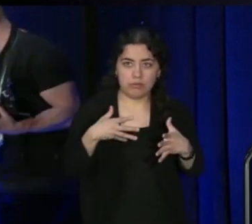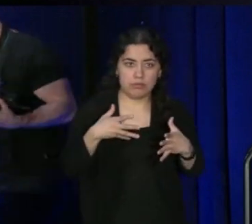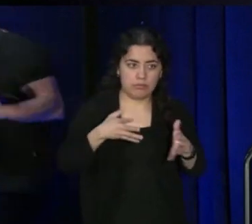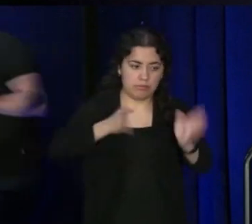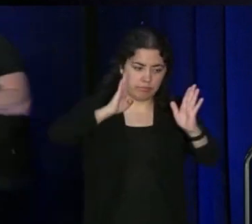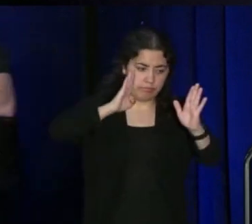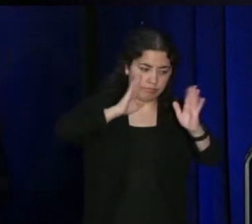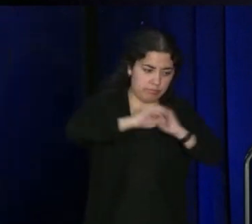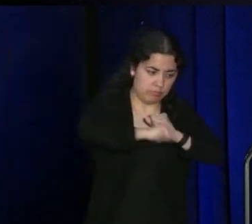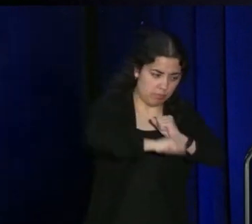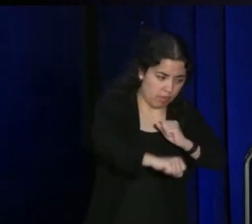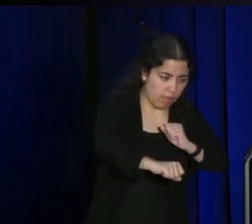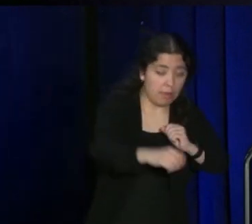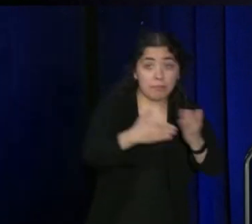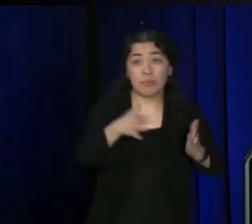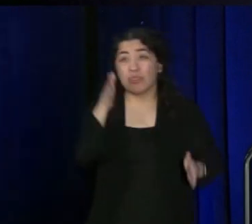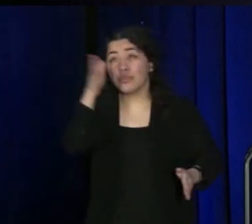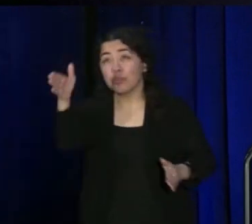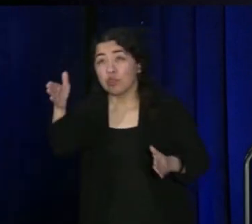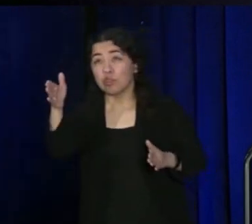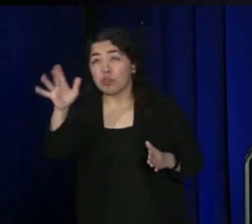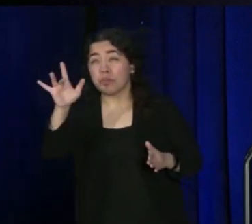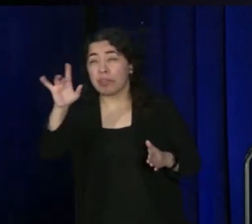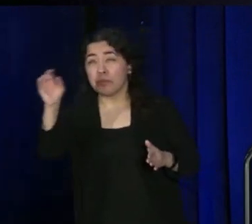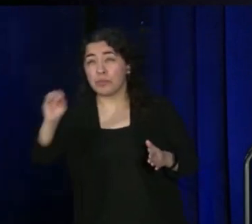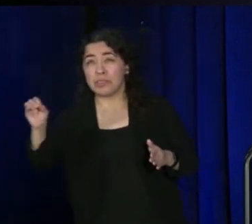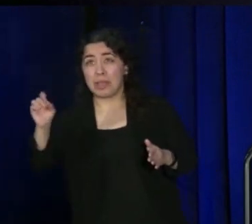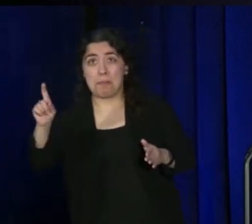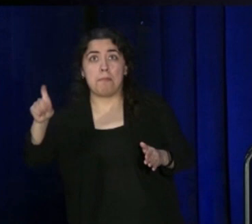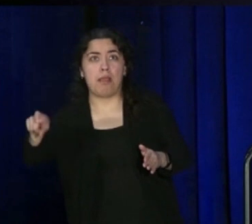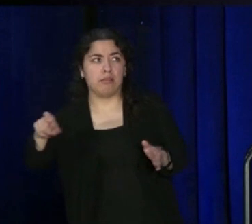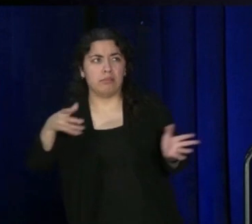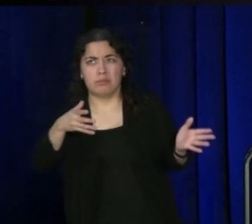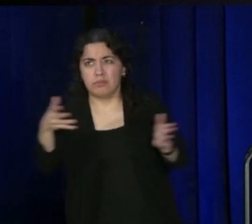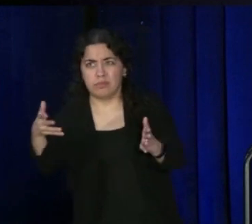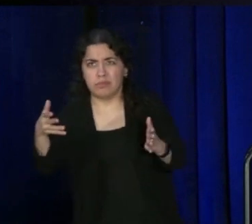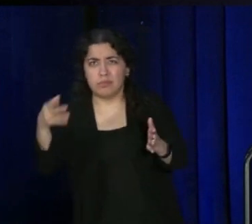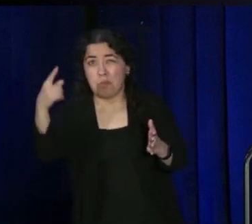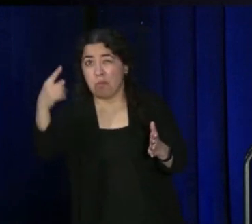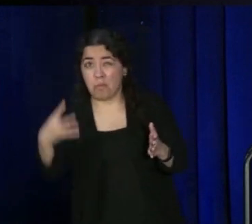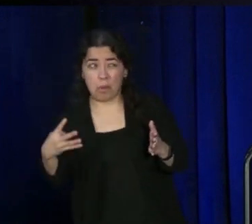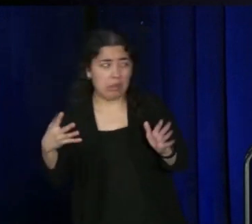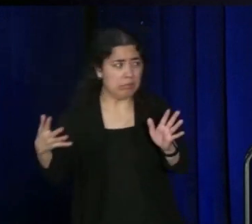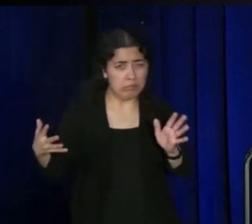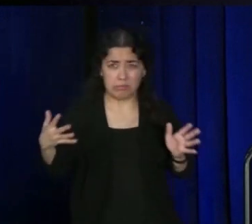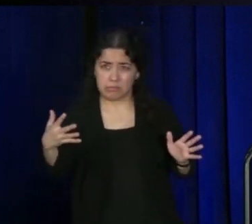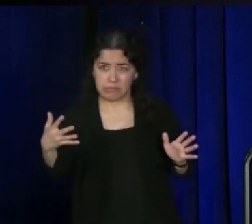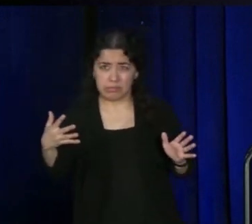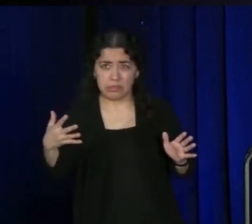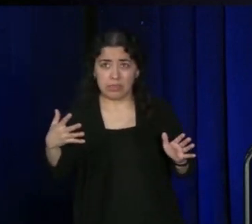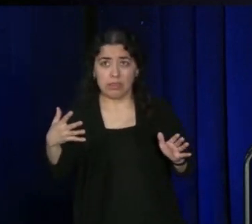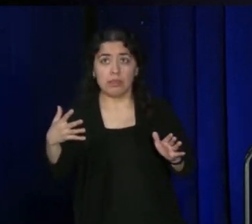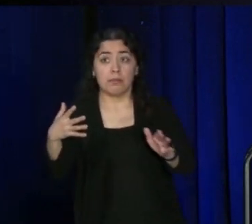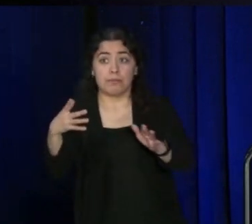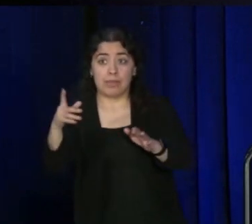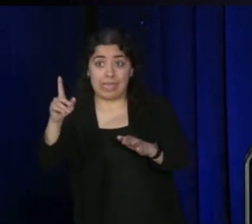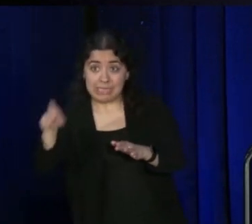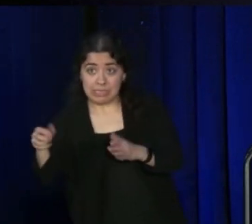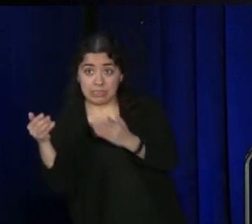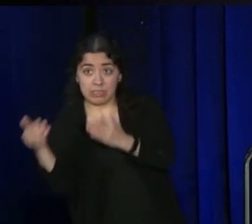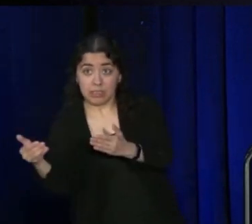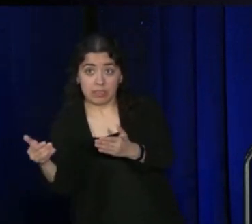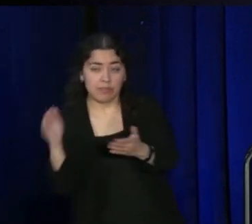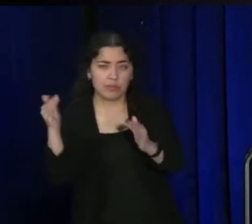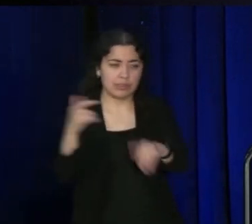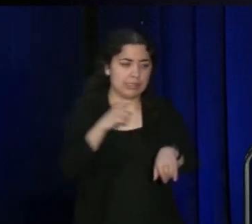it's only 25% probable I'll have to do it. And you need to weigh that probability with the time it will cost you. There's a